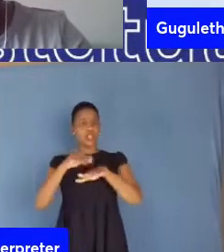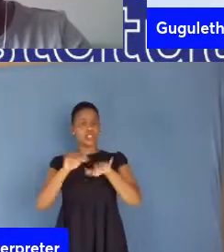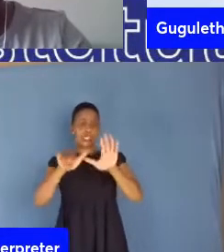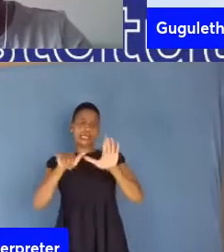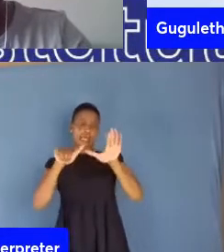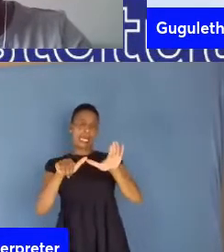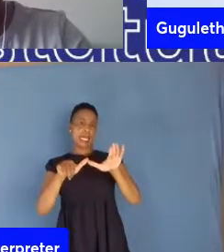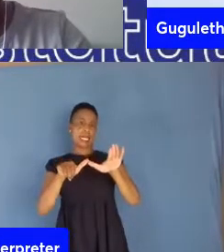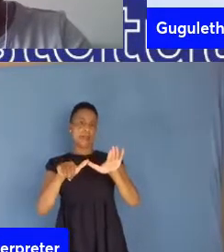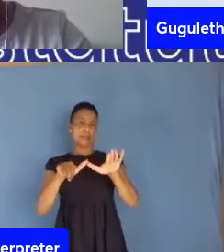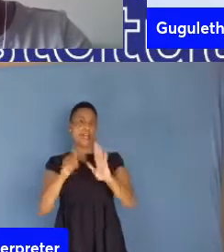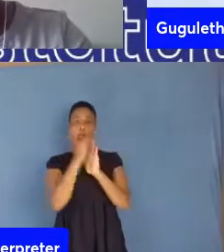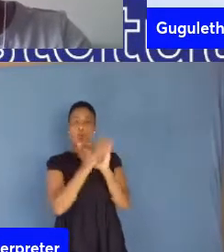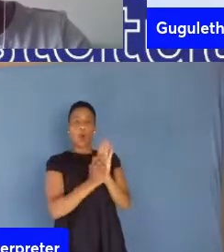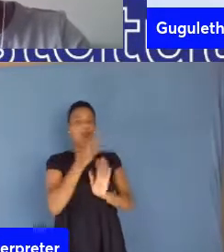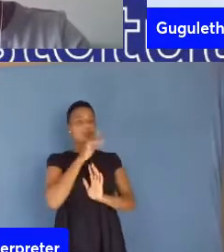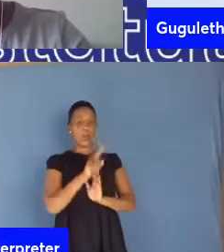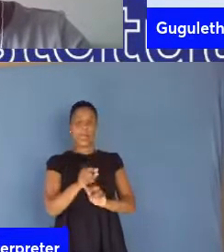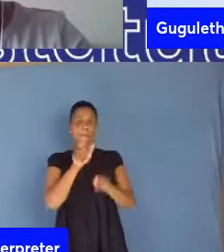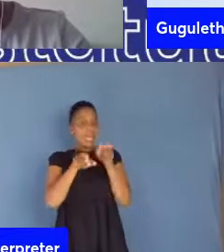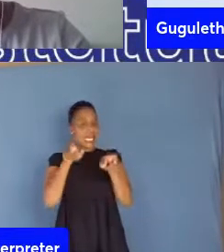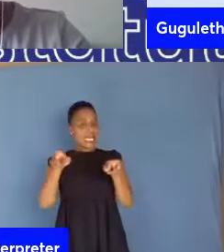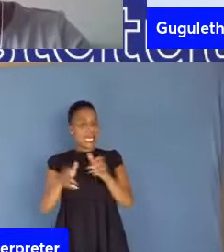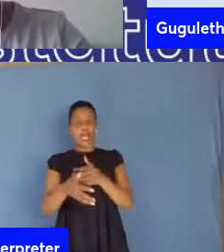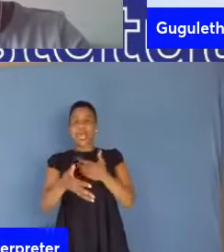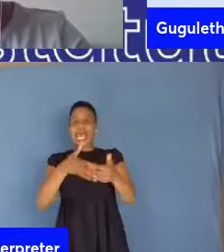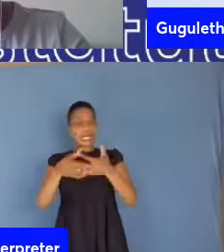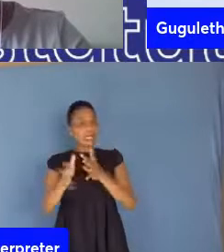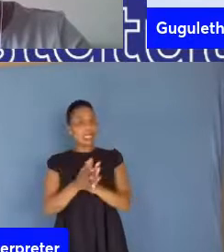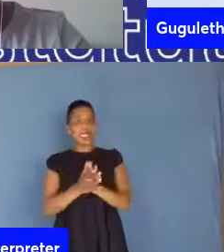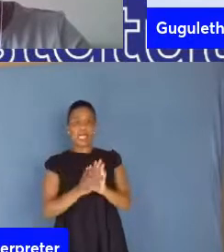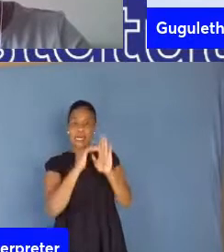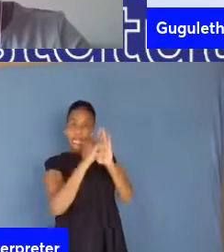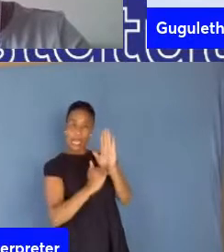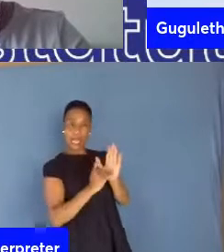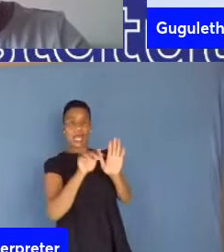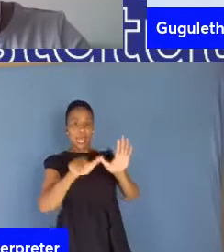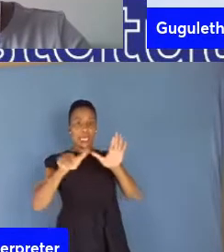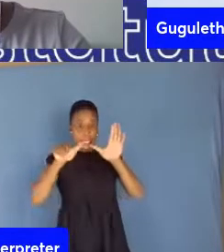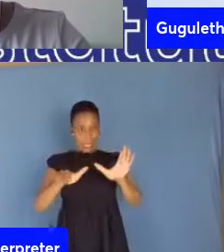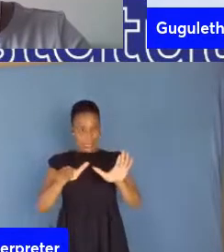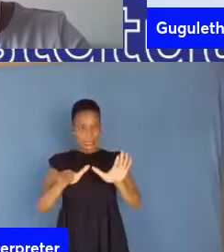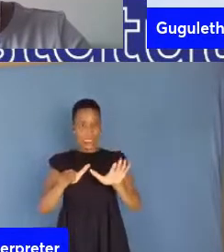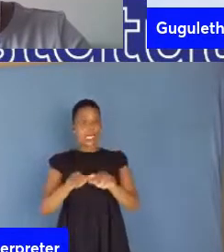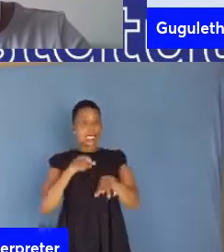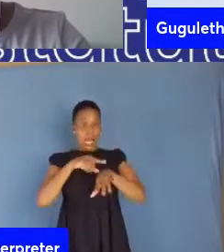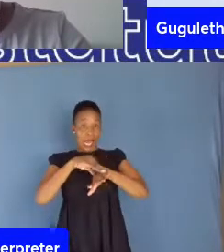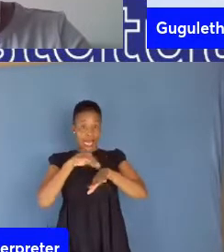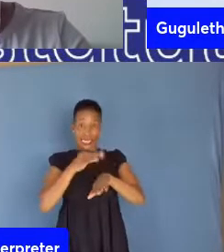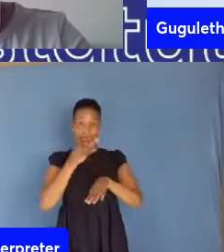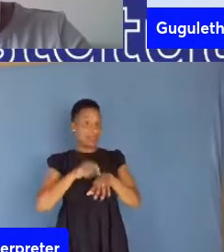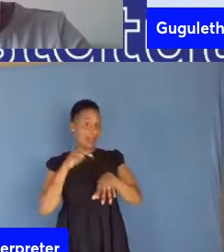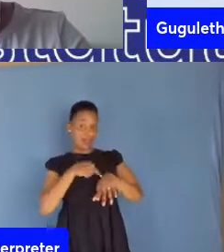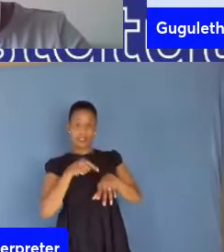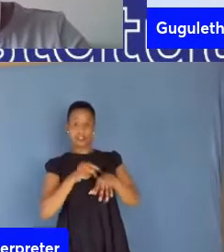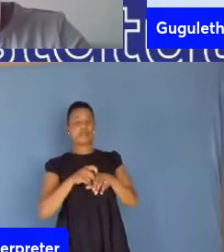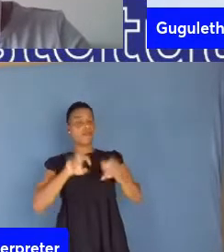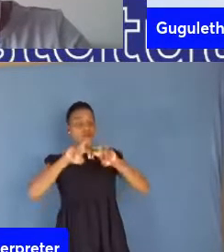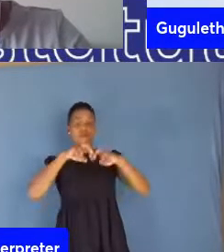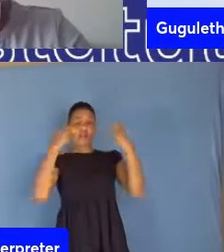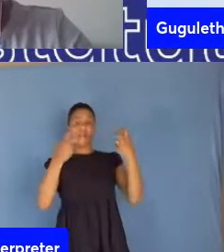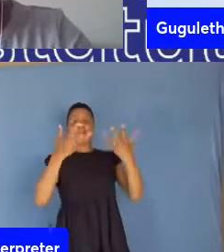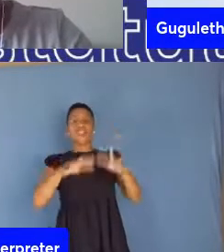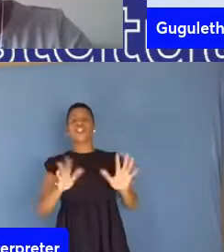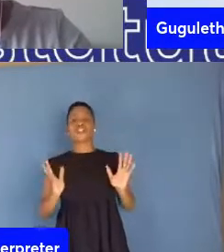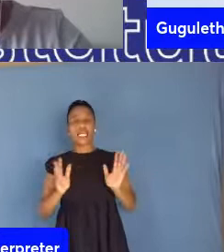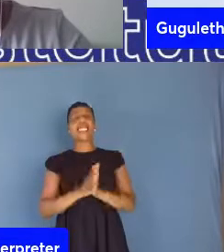a person who's below age of 16 cannot consent. So it would be considered statutory rape. So that considers like